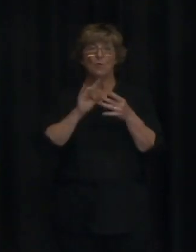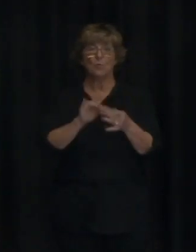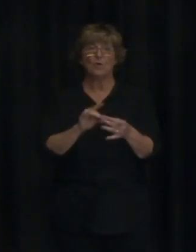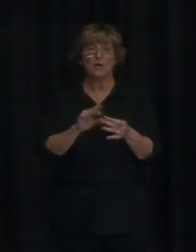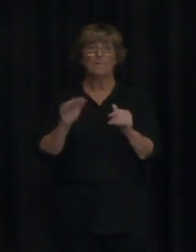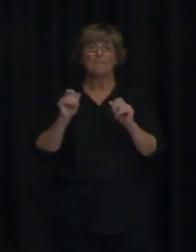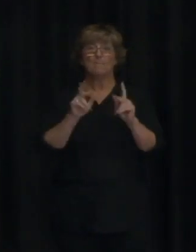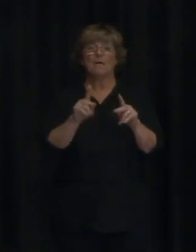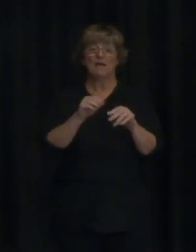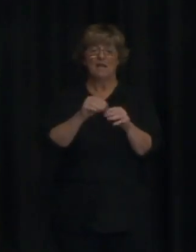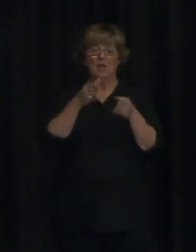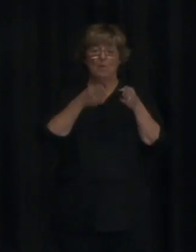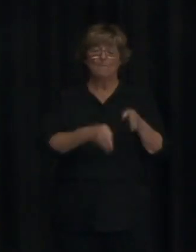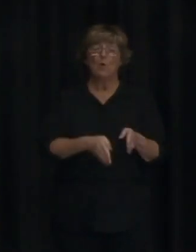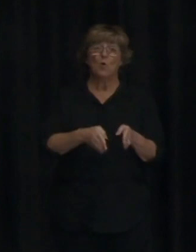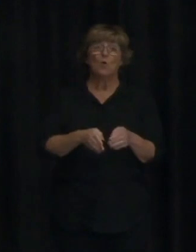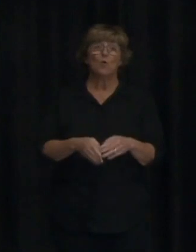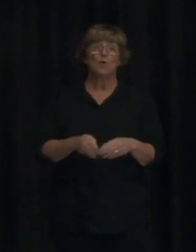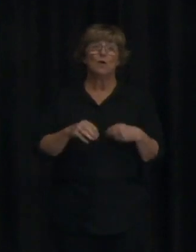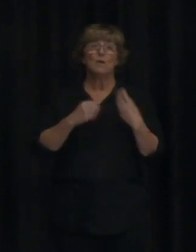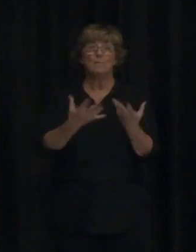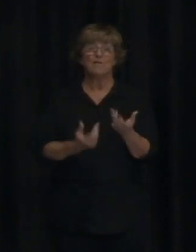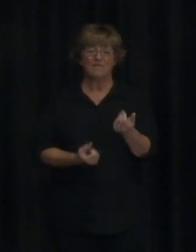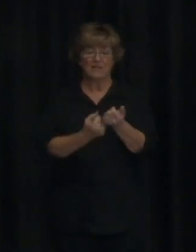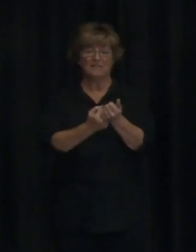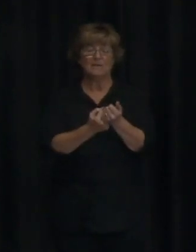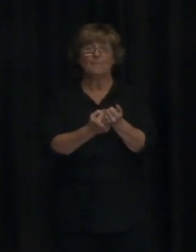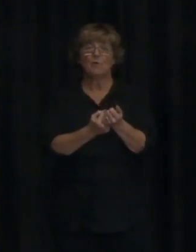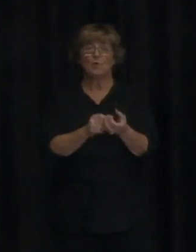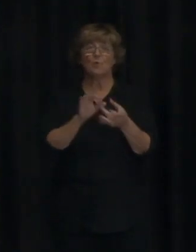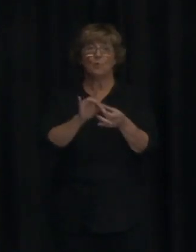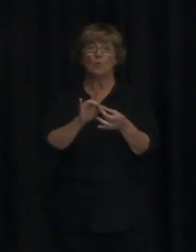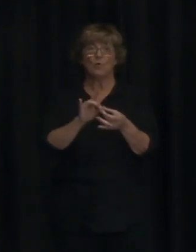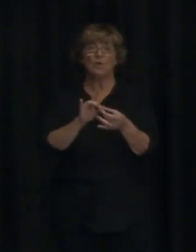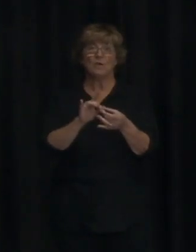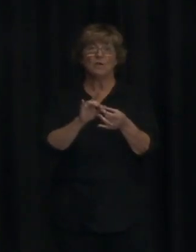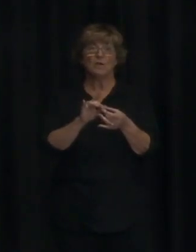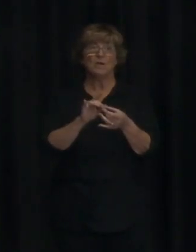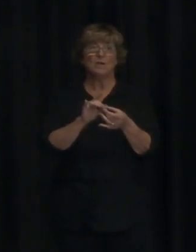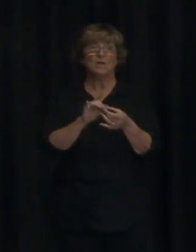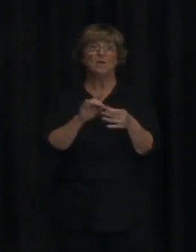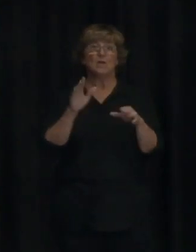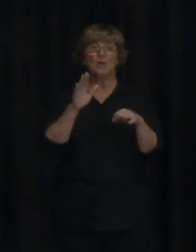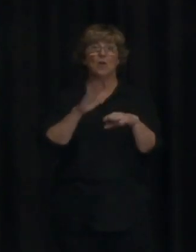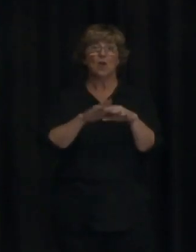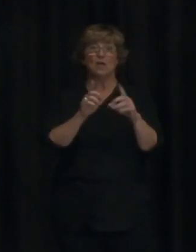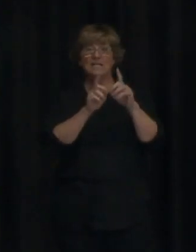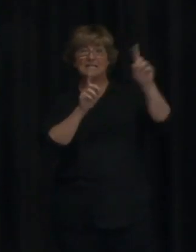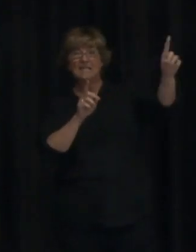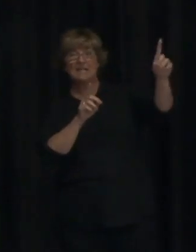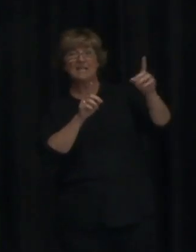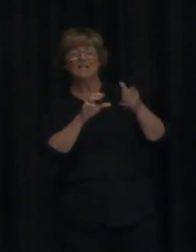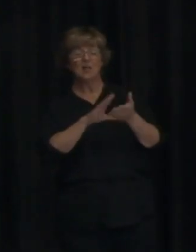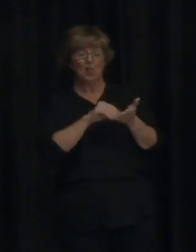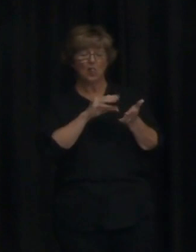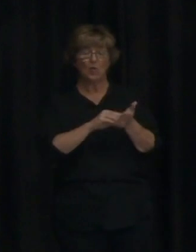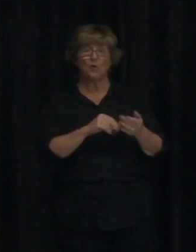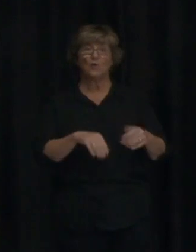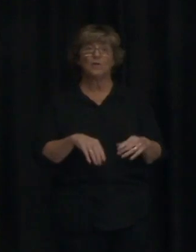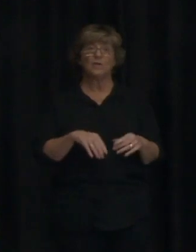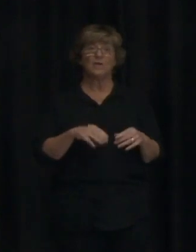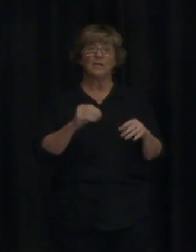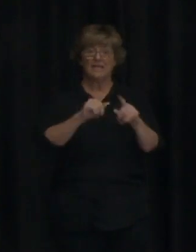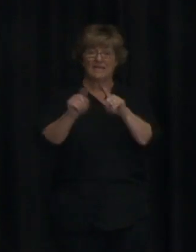in person, but also providing supports as it relates to the frame of your question on distance learning, hybrid learning, and